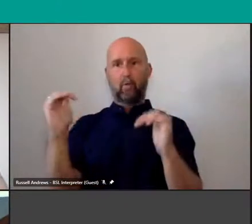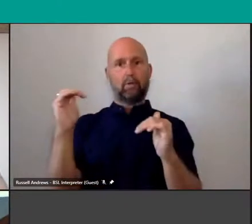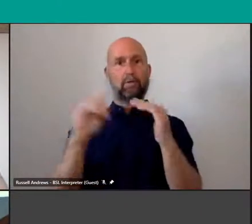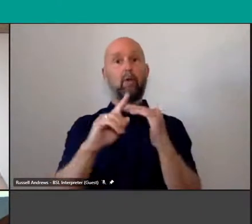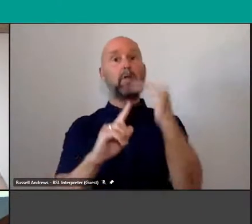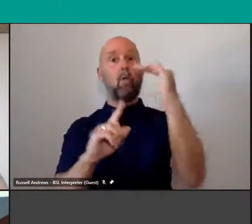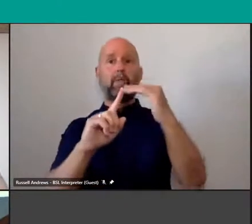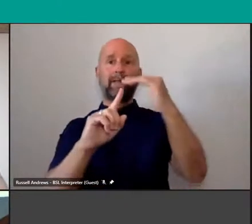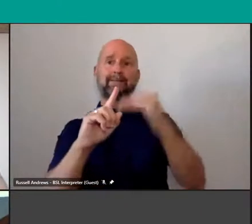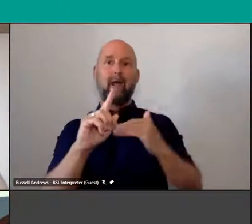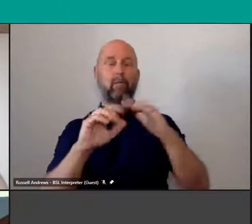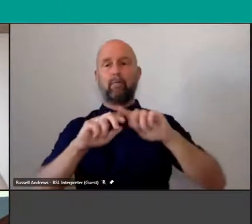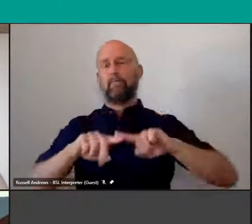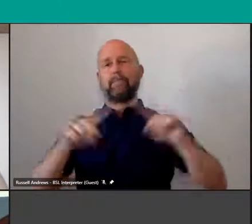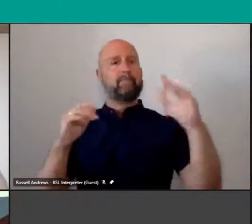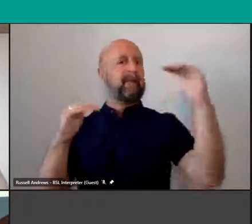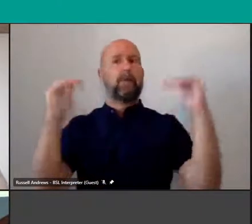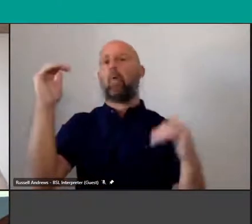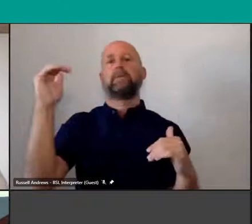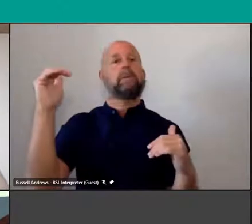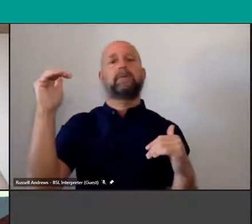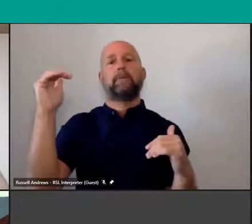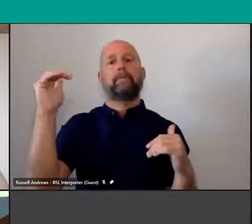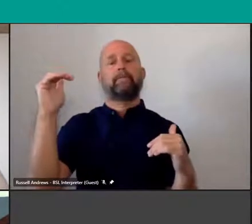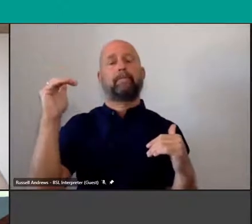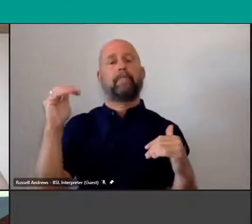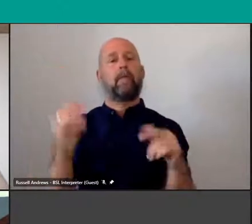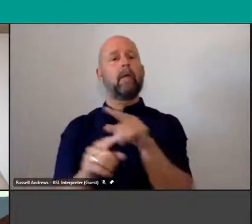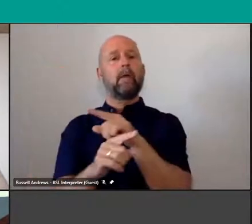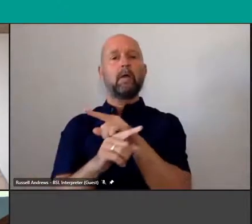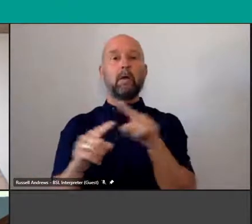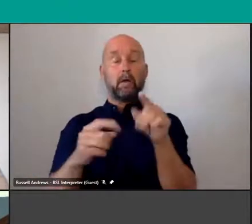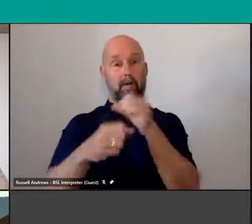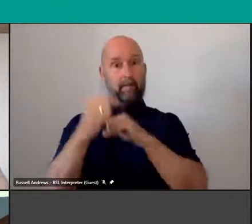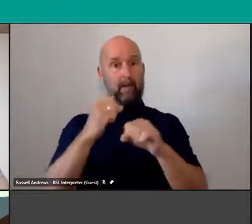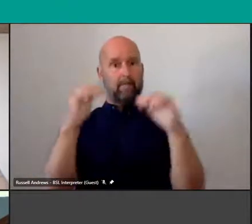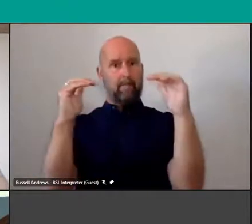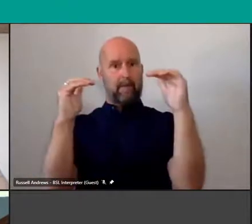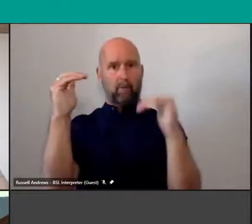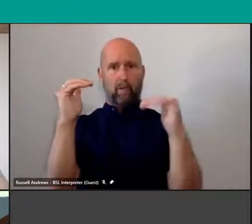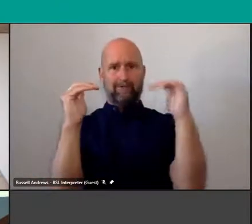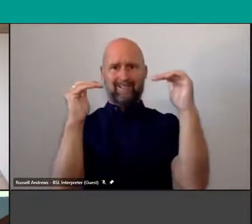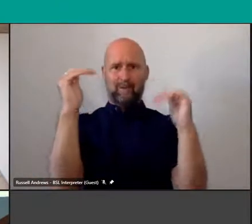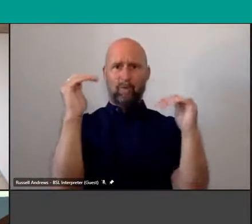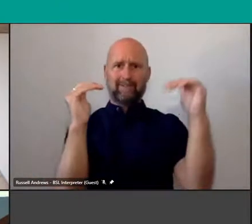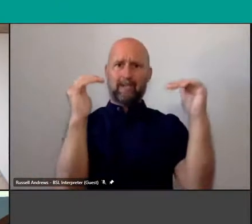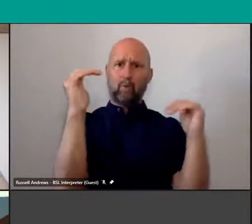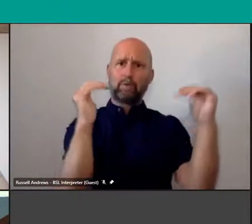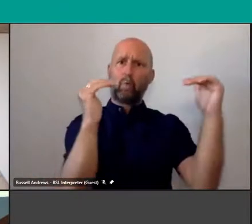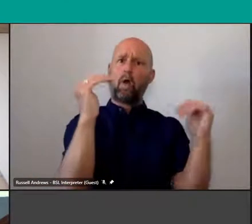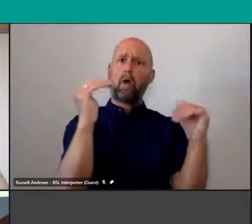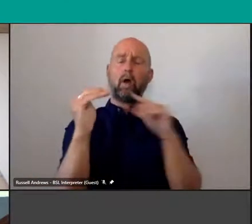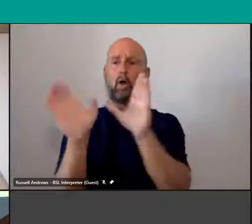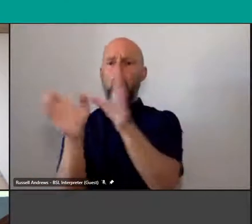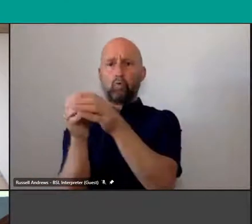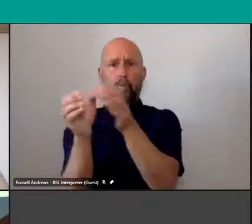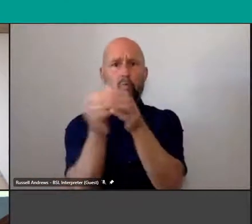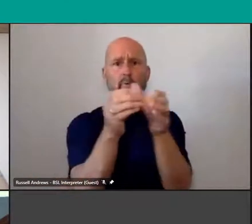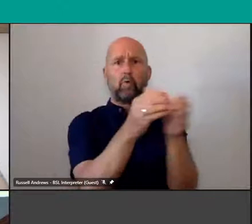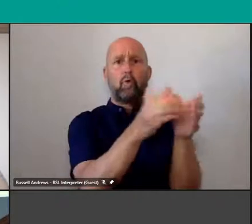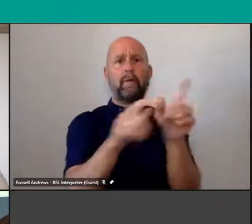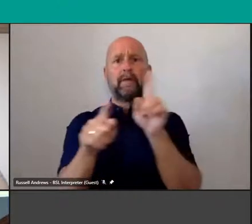and the south. And we think of those as horizontal inequalities, inequalities between groups of people with